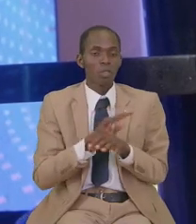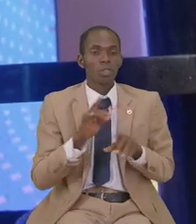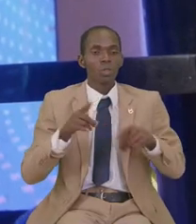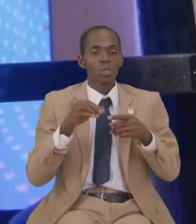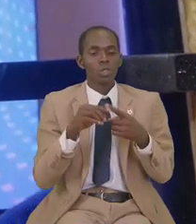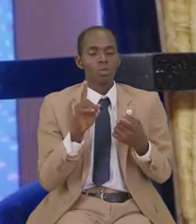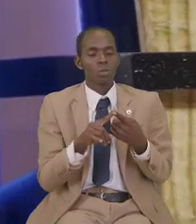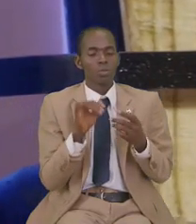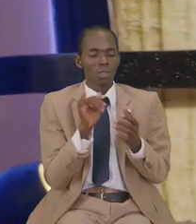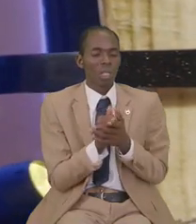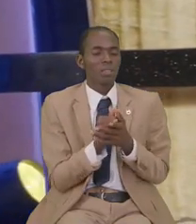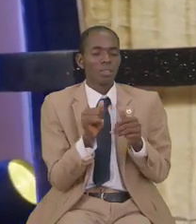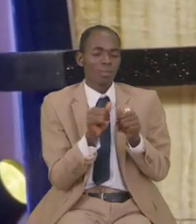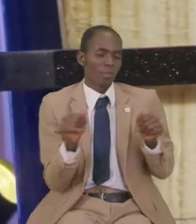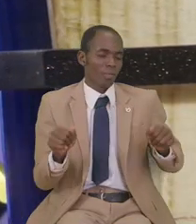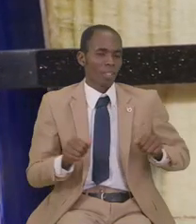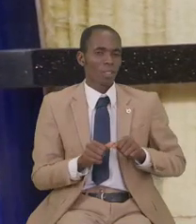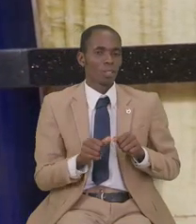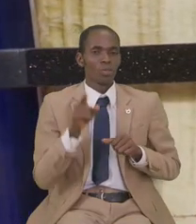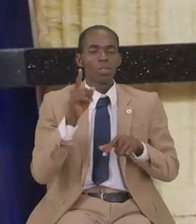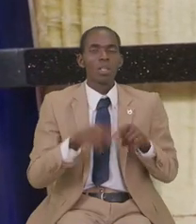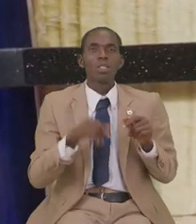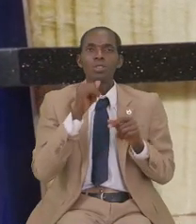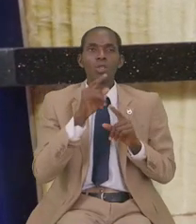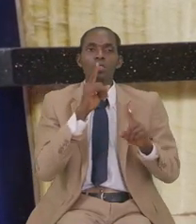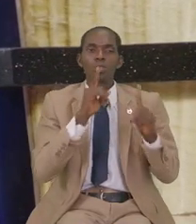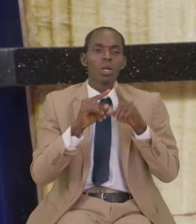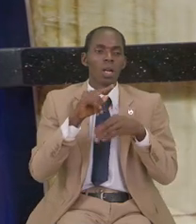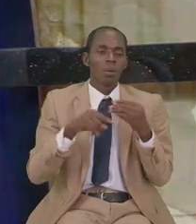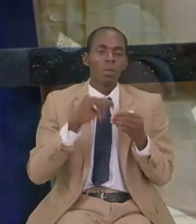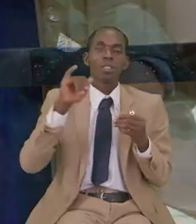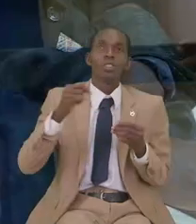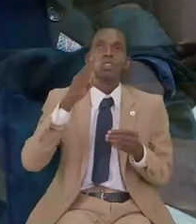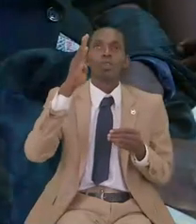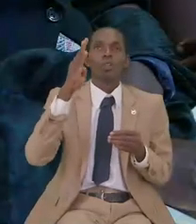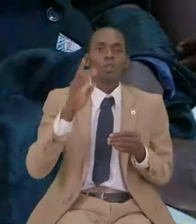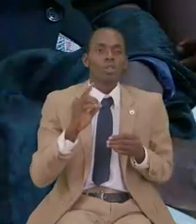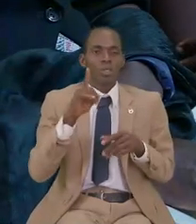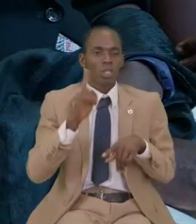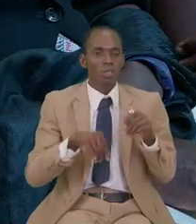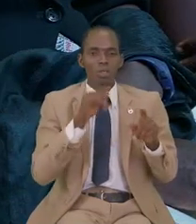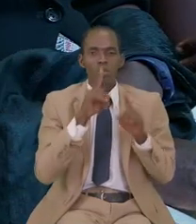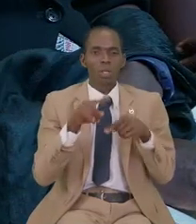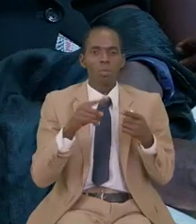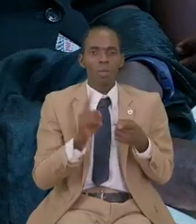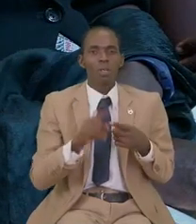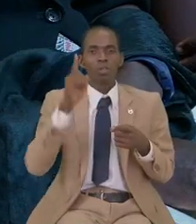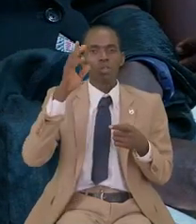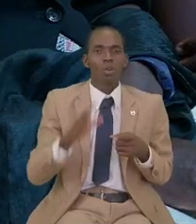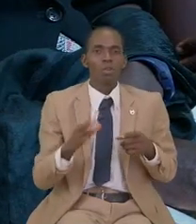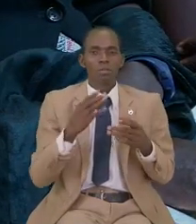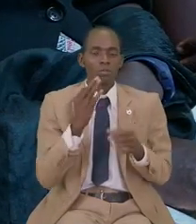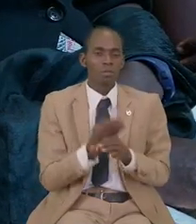anybody. If we're not talking about Jehovah, if we cannot talk about his goodness, about his blessing, about